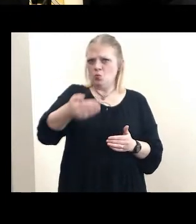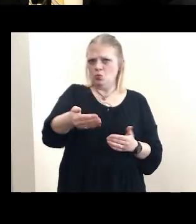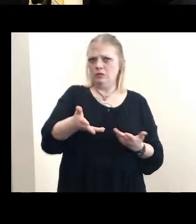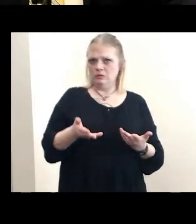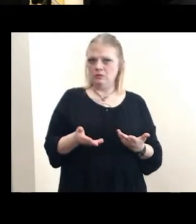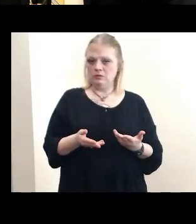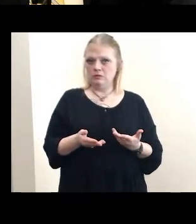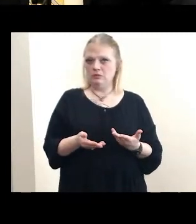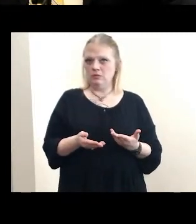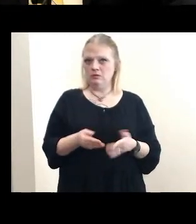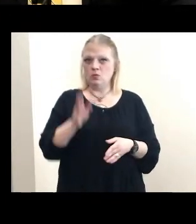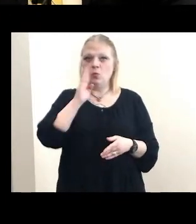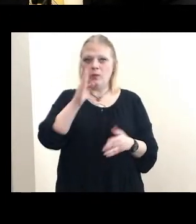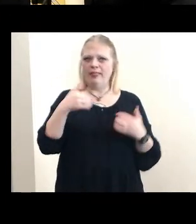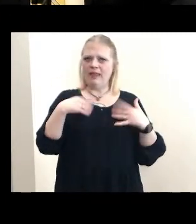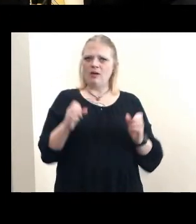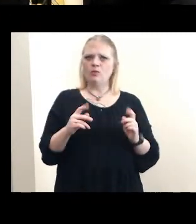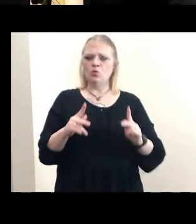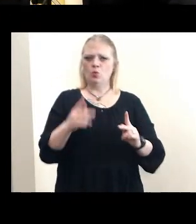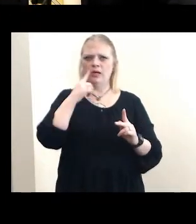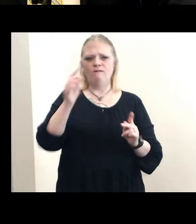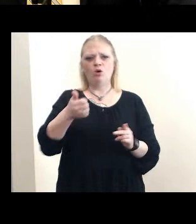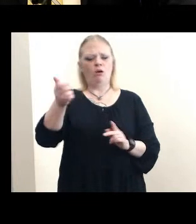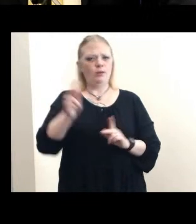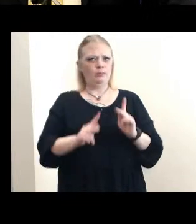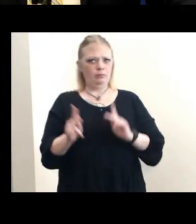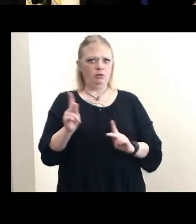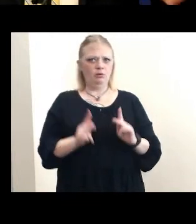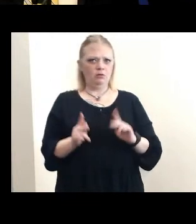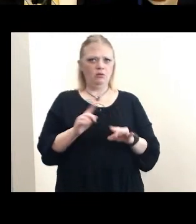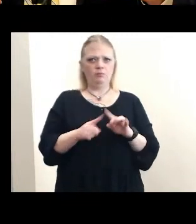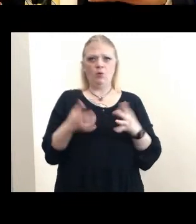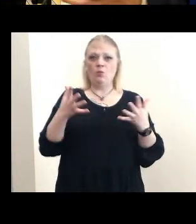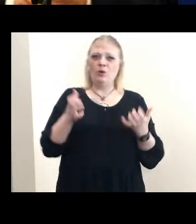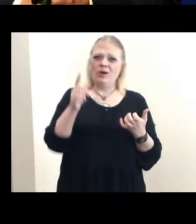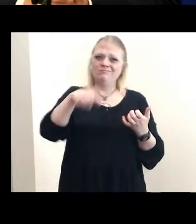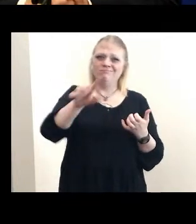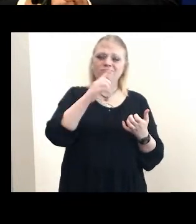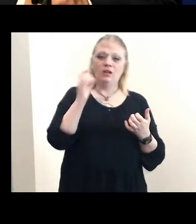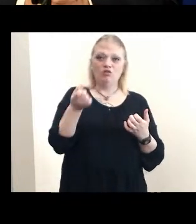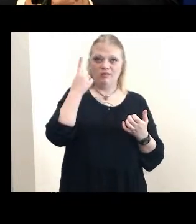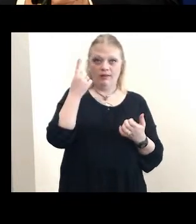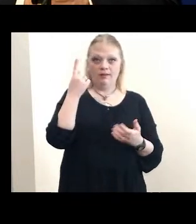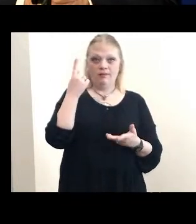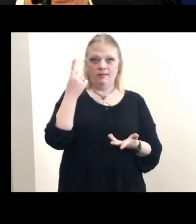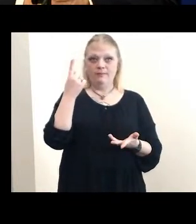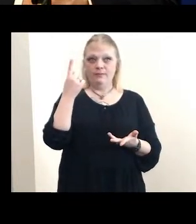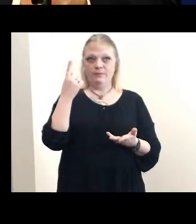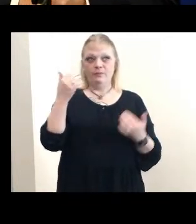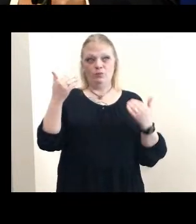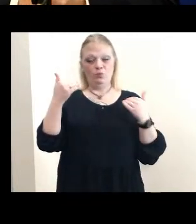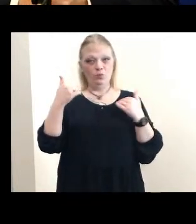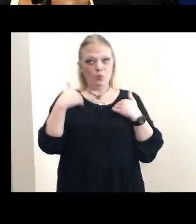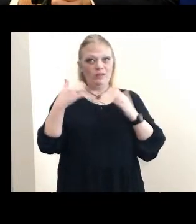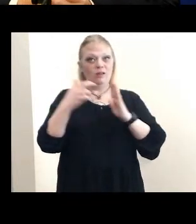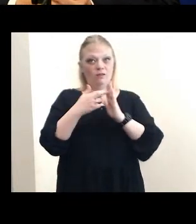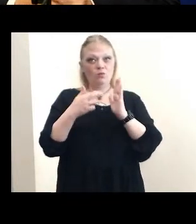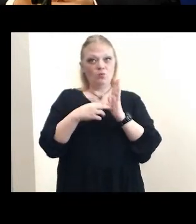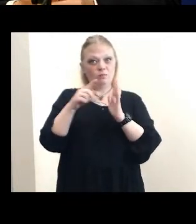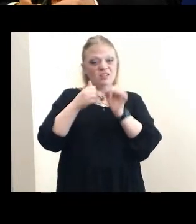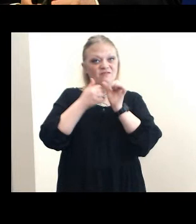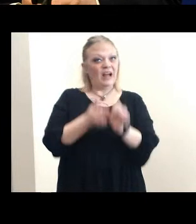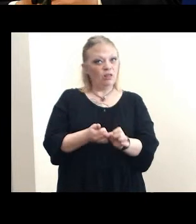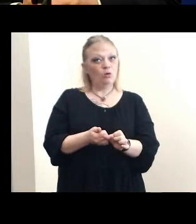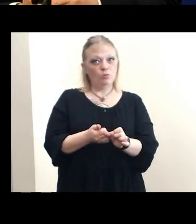And so there will be opportunity for others, but we want people to understand that we have some rules we have to